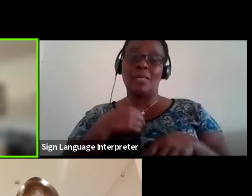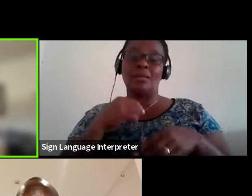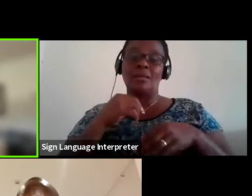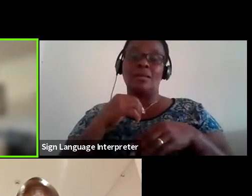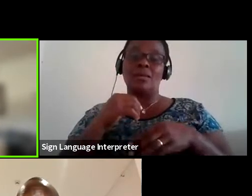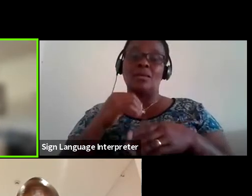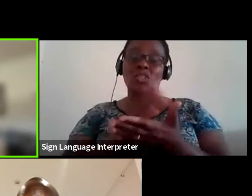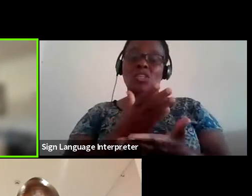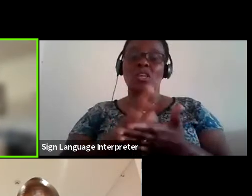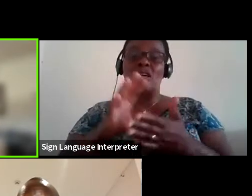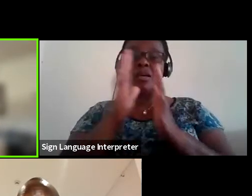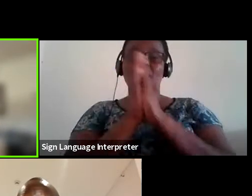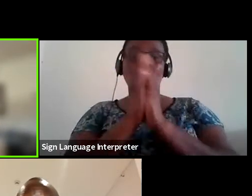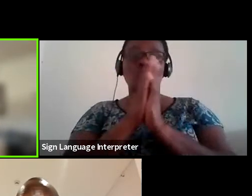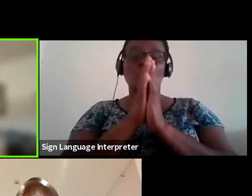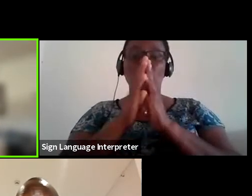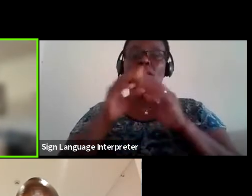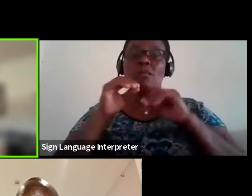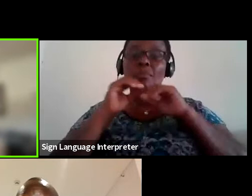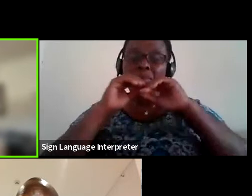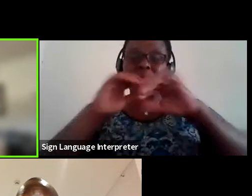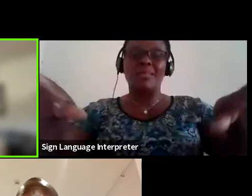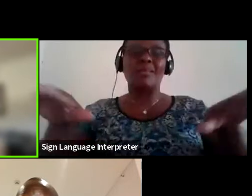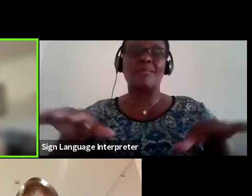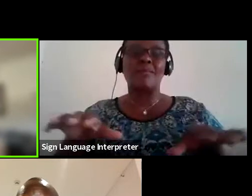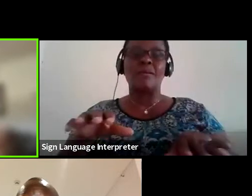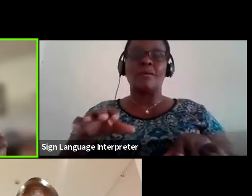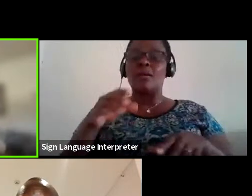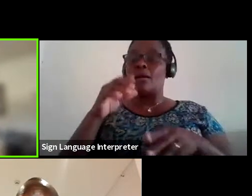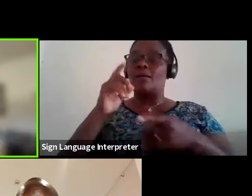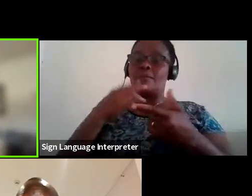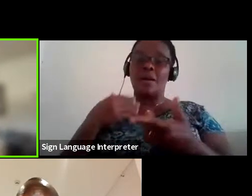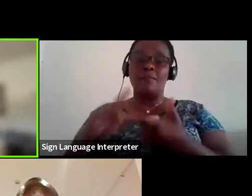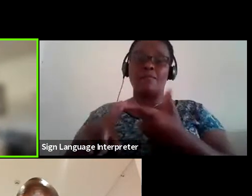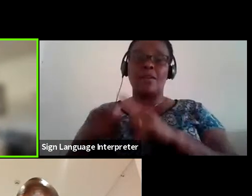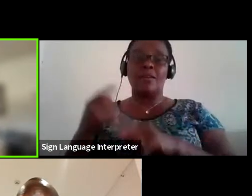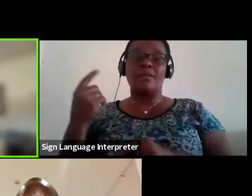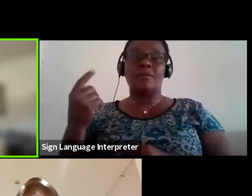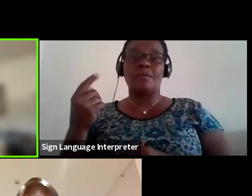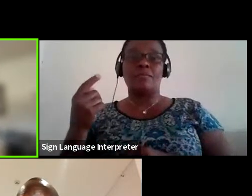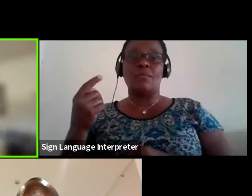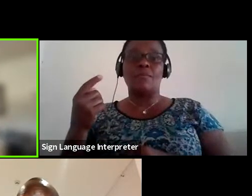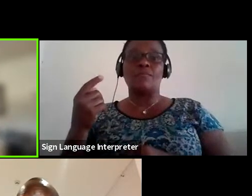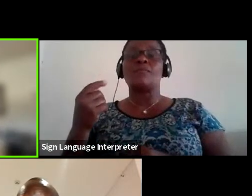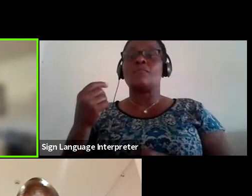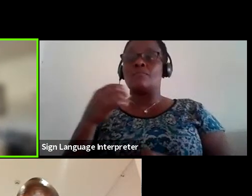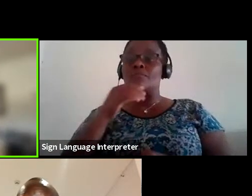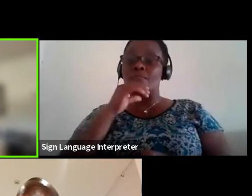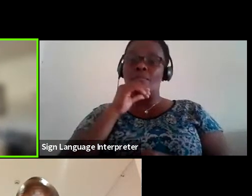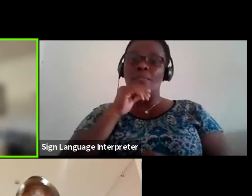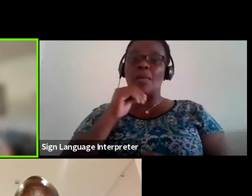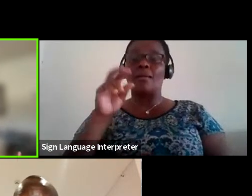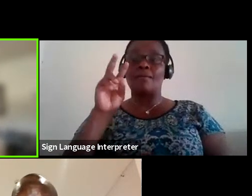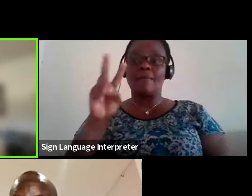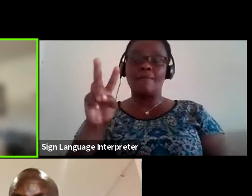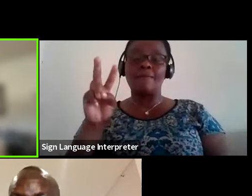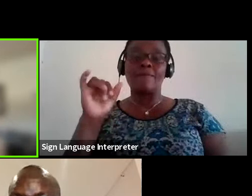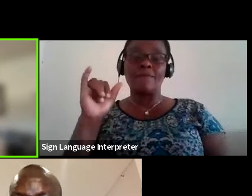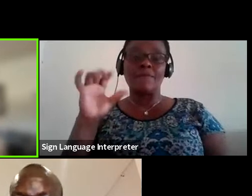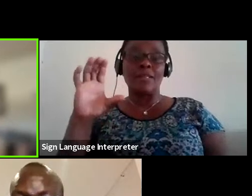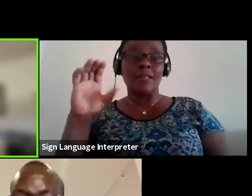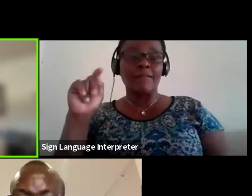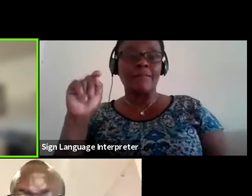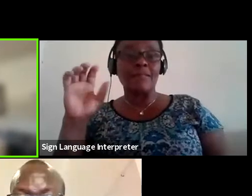colleague of mine called Victor Uchen. Victor has a very uncanny resemblance with me, but also his name, by